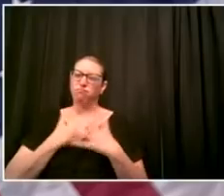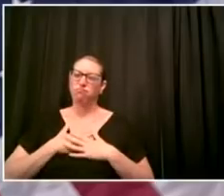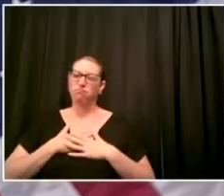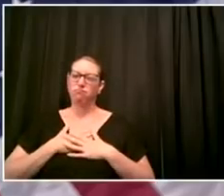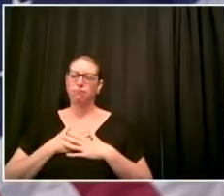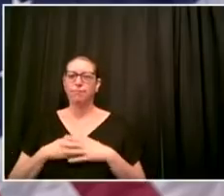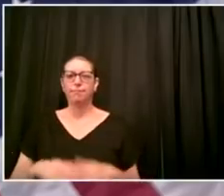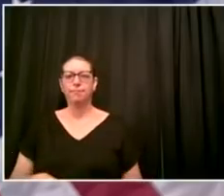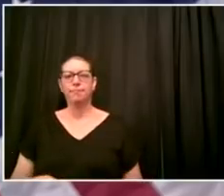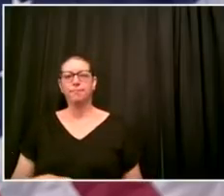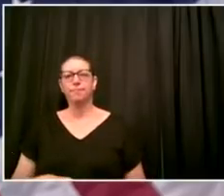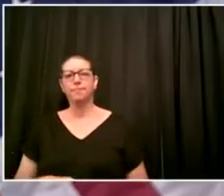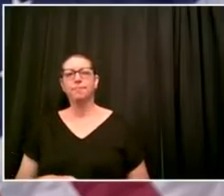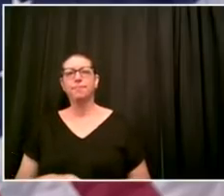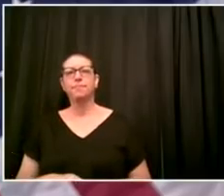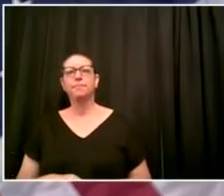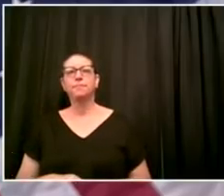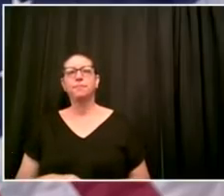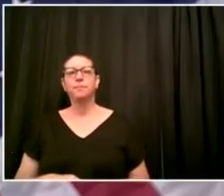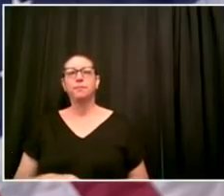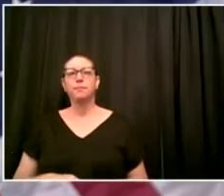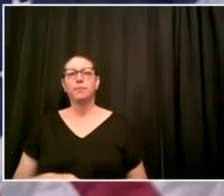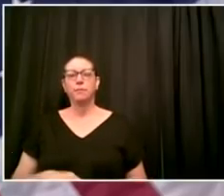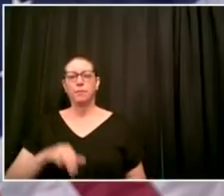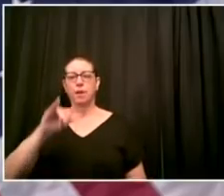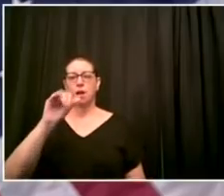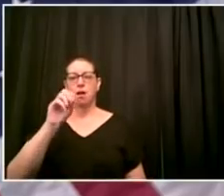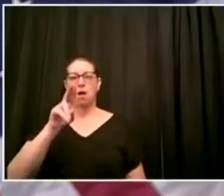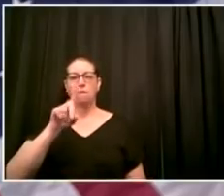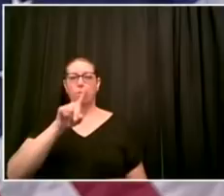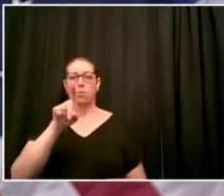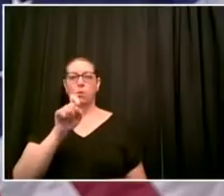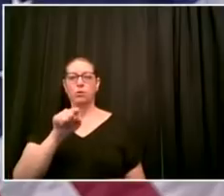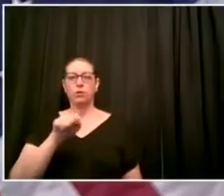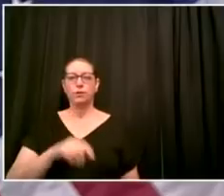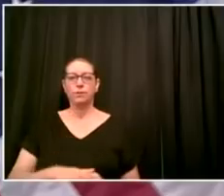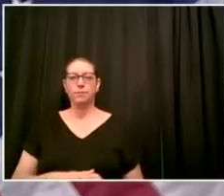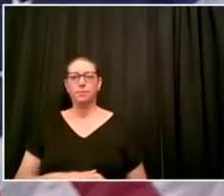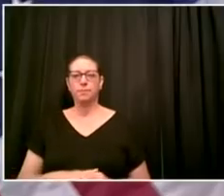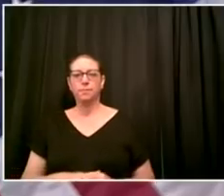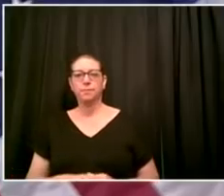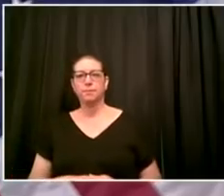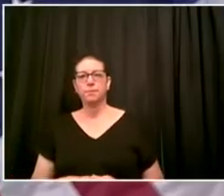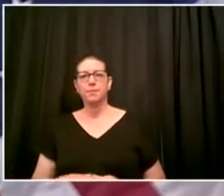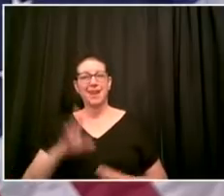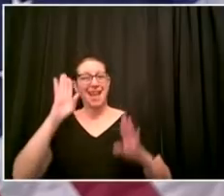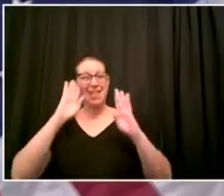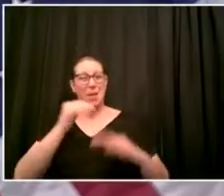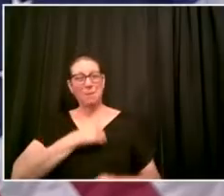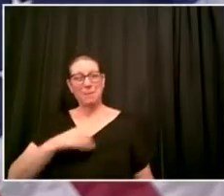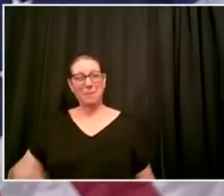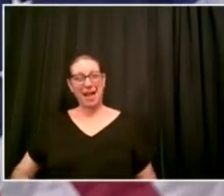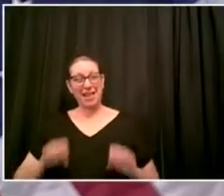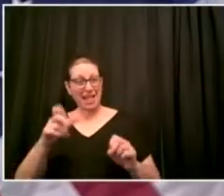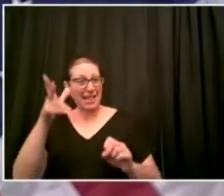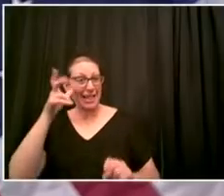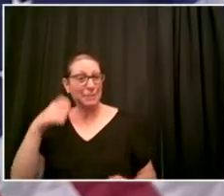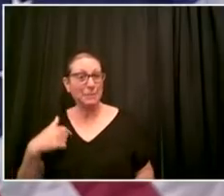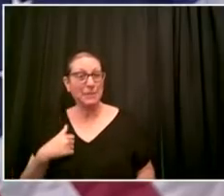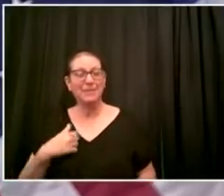Yoav, can you hear us? Hi. Yeah, can you hear me? Yes, Yoav, how you doing? Okay, good. How are you? Good, man. I just